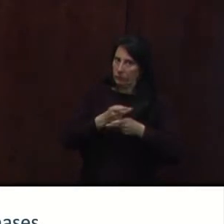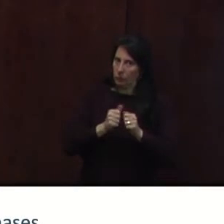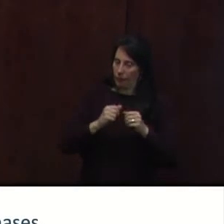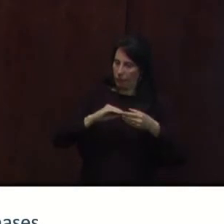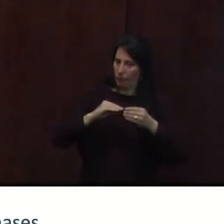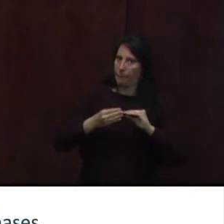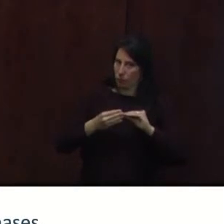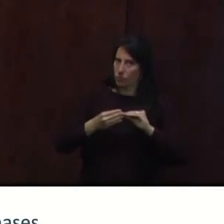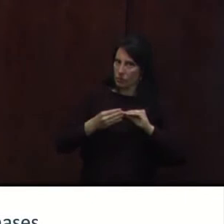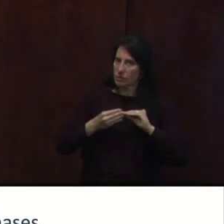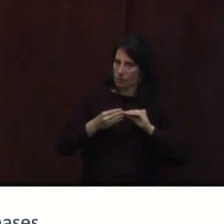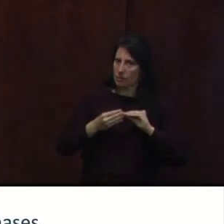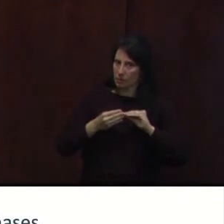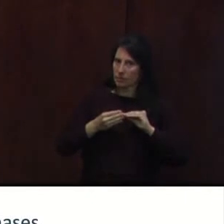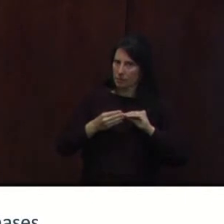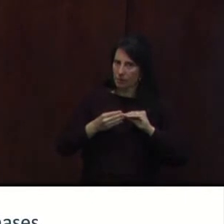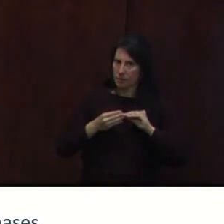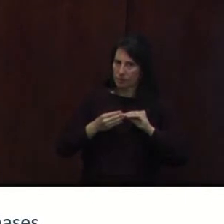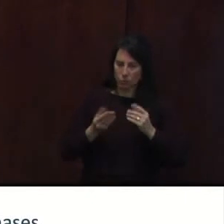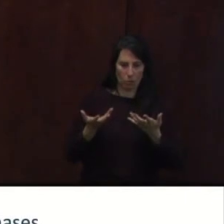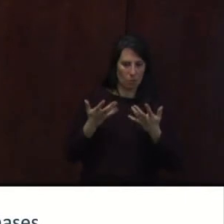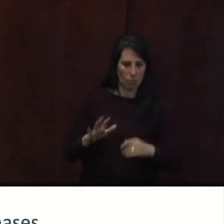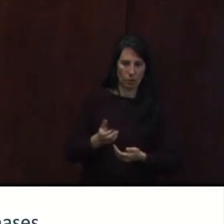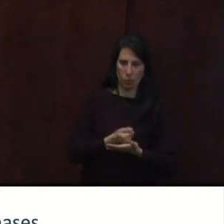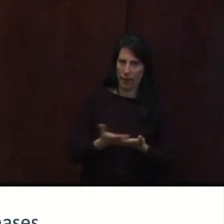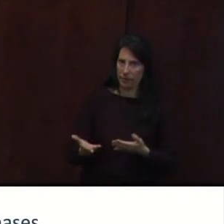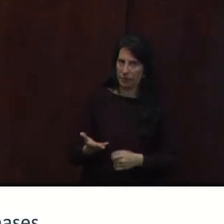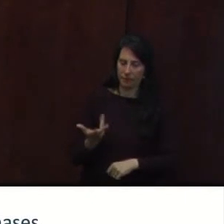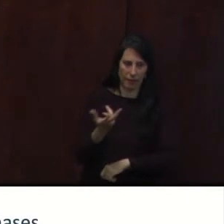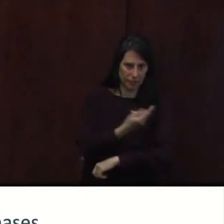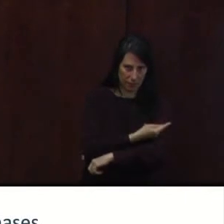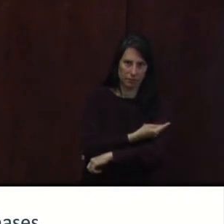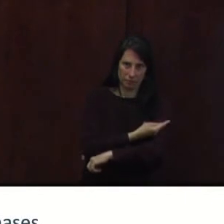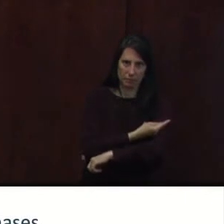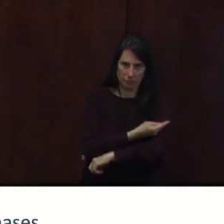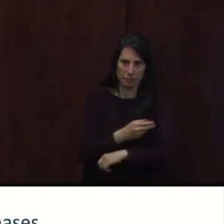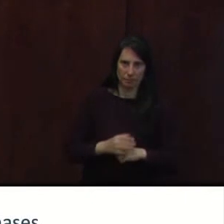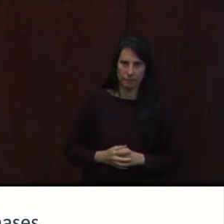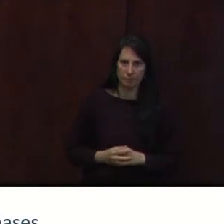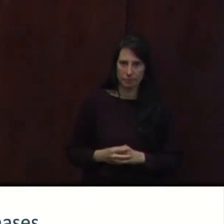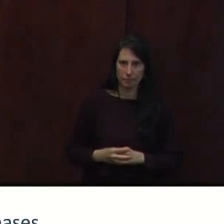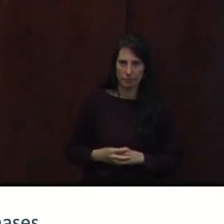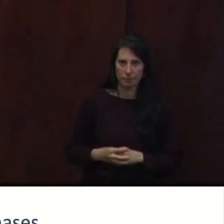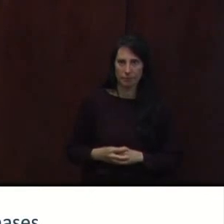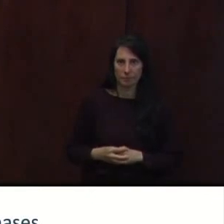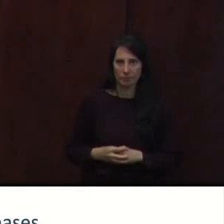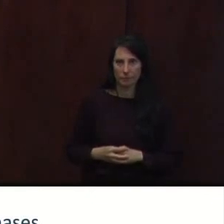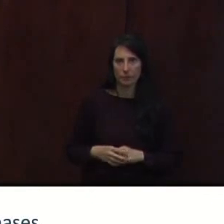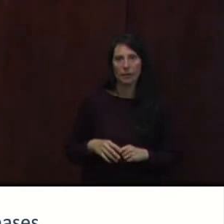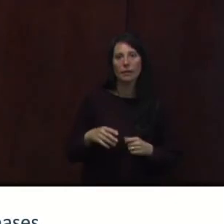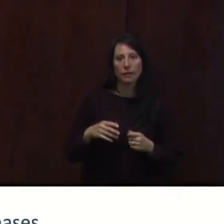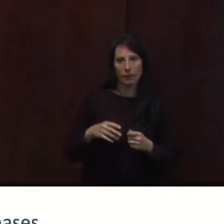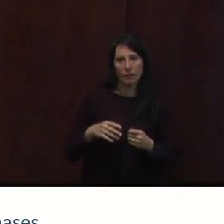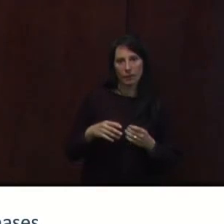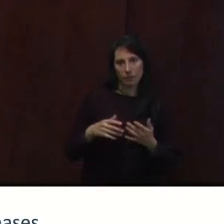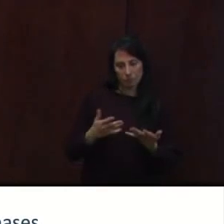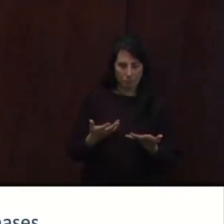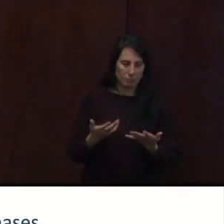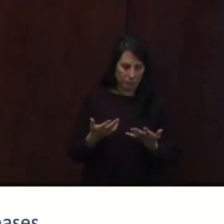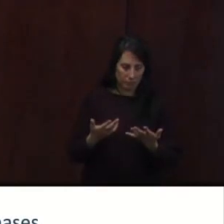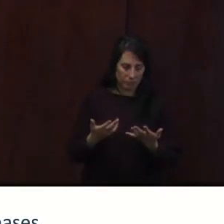will come down as people can continually put themselves on that wait list. But the first day or so might